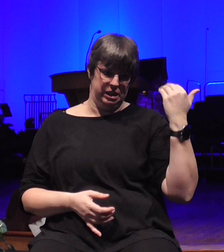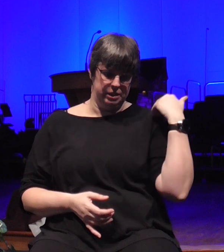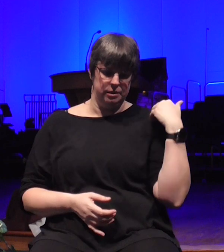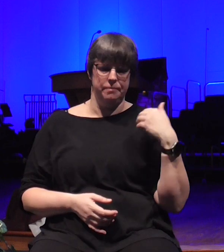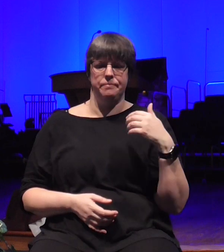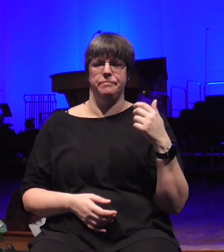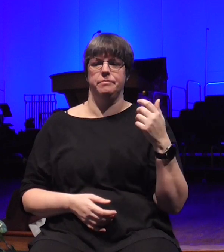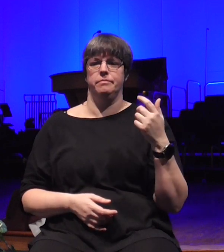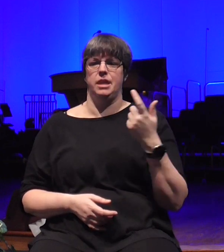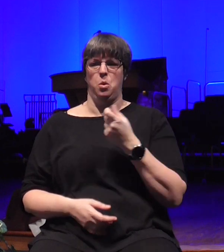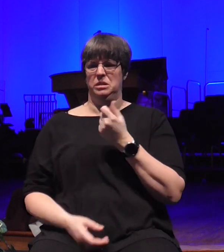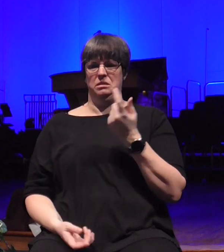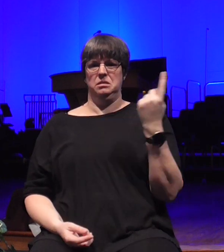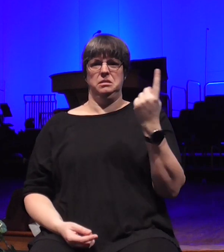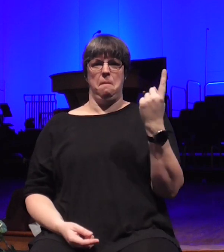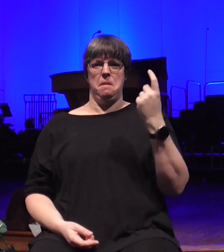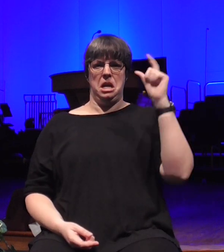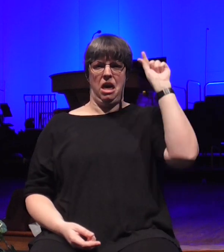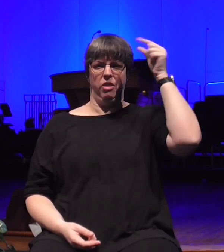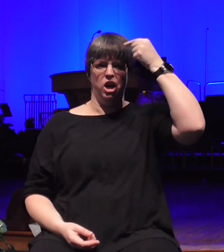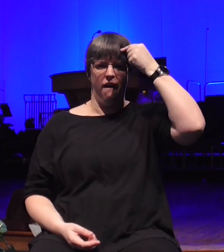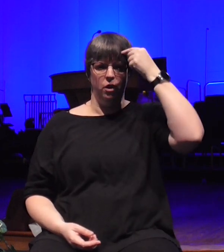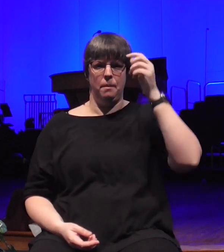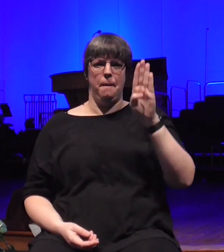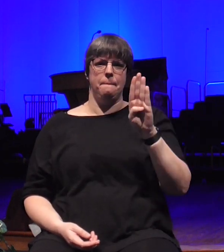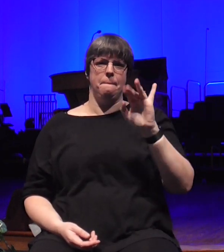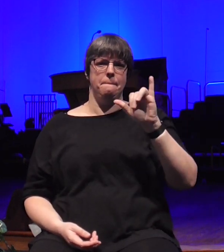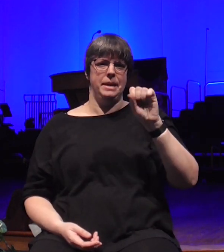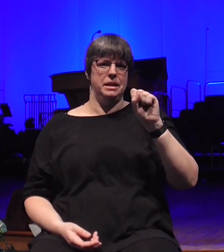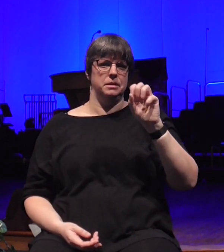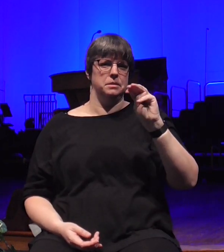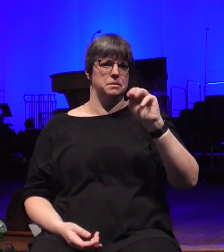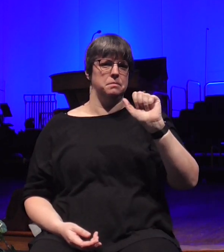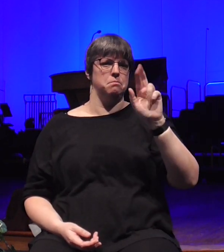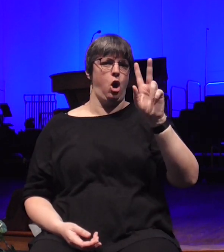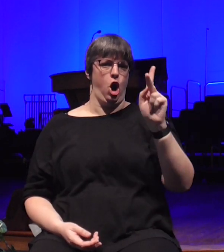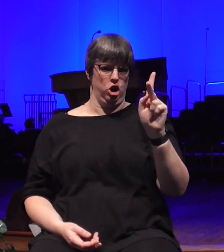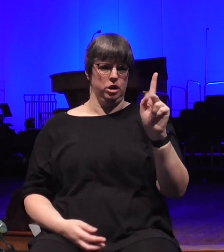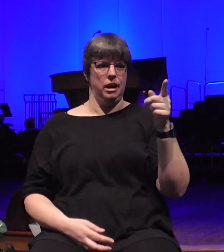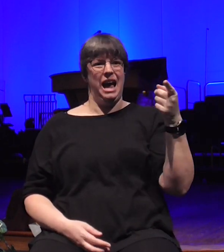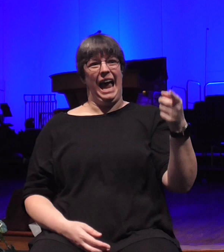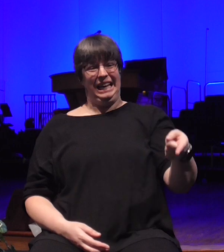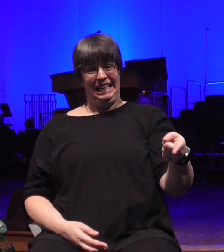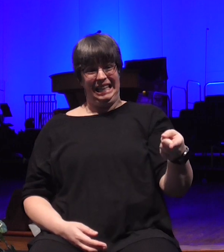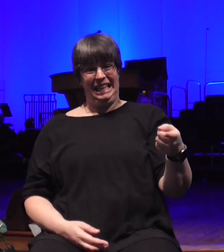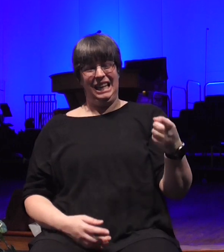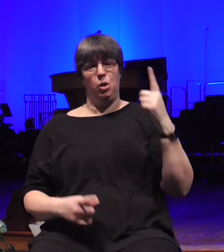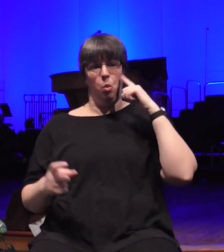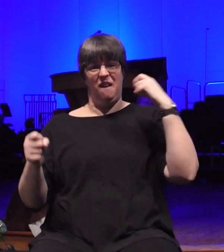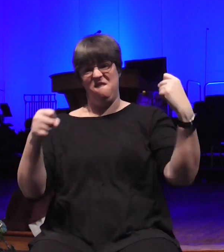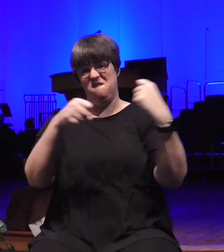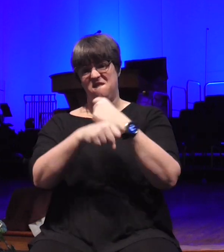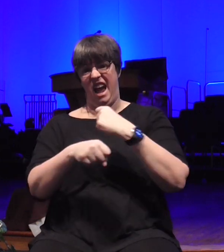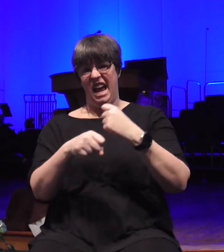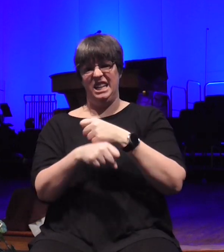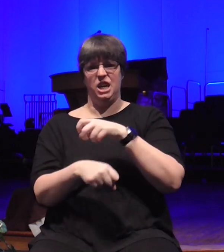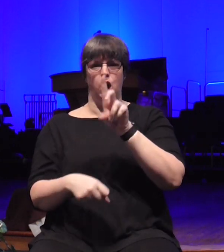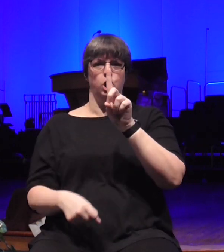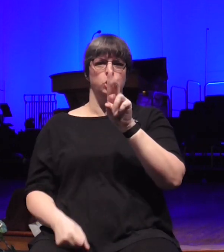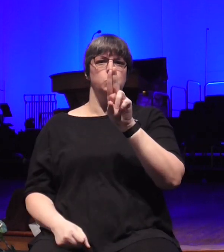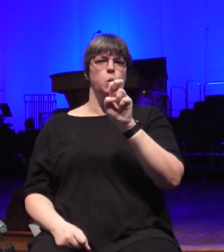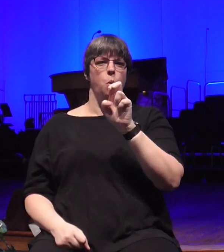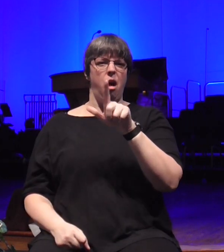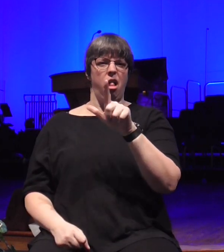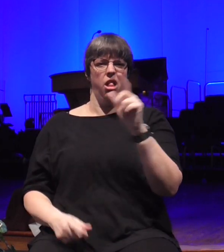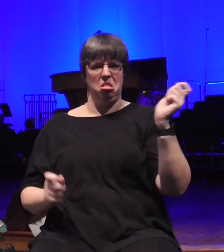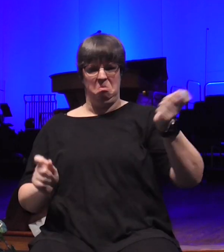Bismarck. And Bismarck would fight a duel over just about anything.